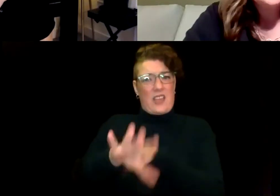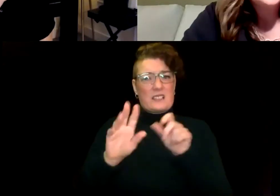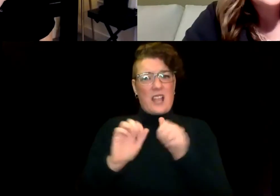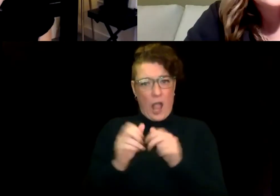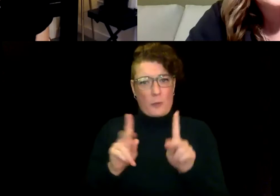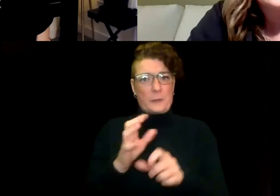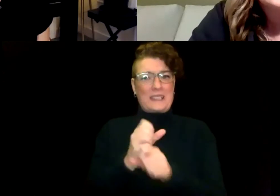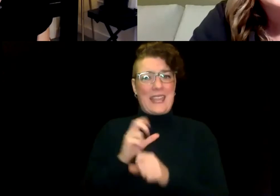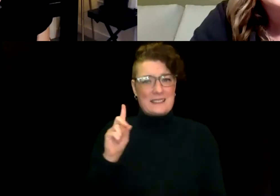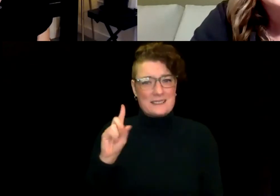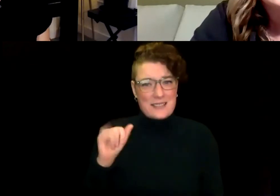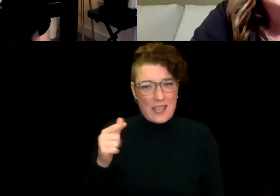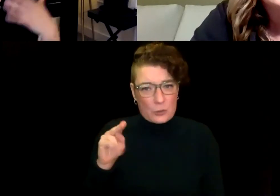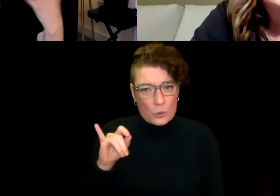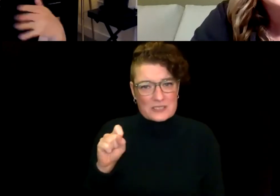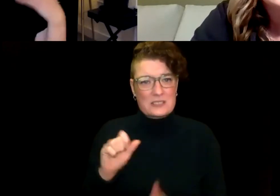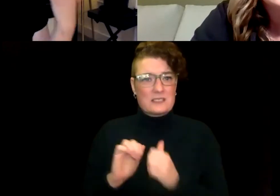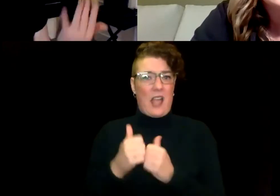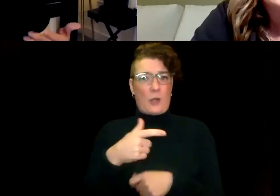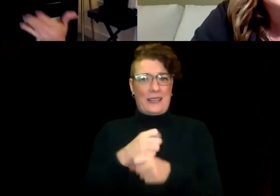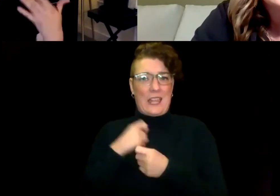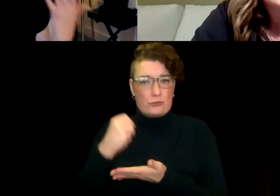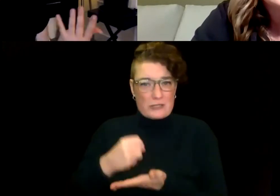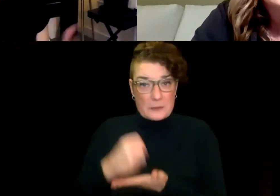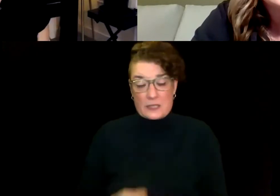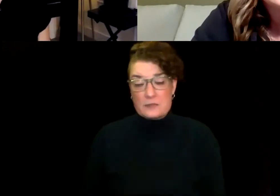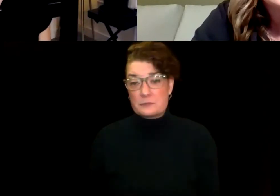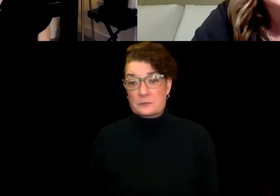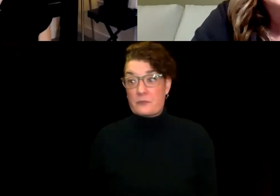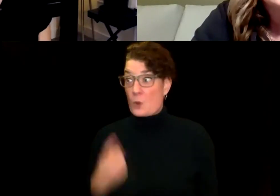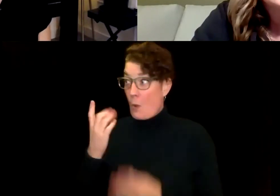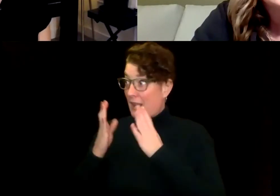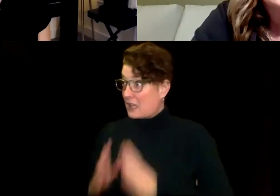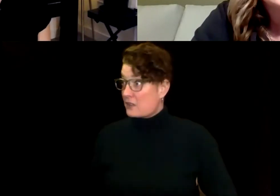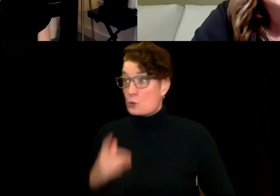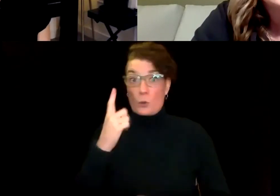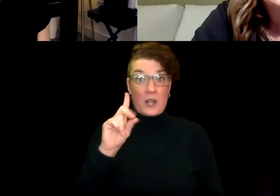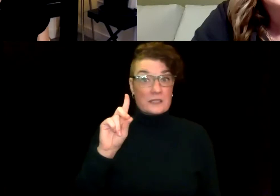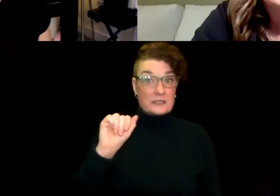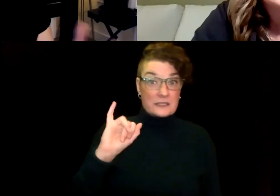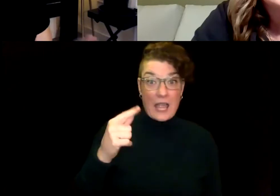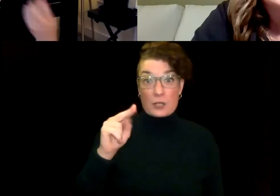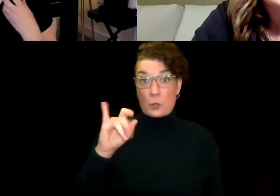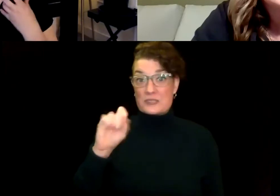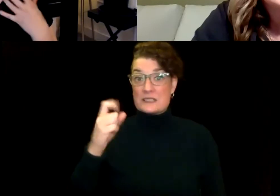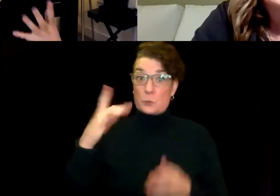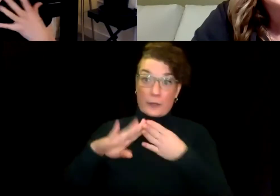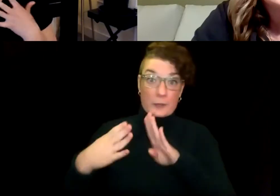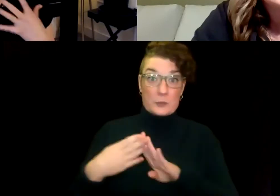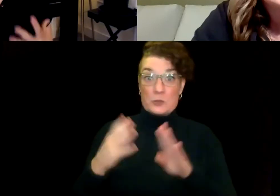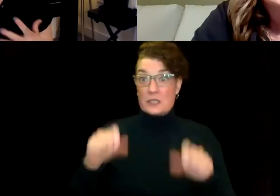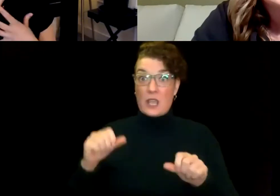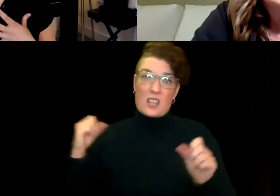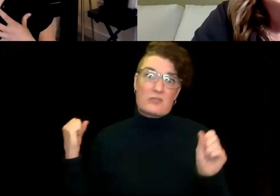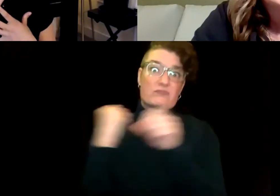I think those are issues that no one individual or diagnosis or community can tackle alone. And so I'm really interested in how can we